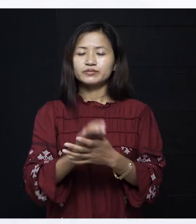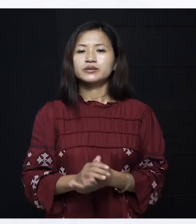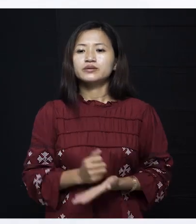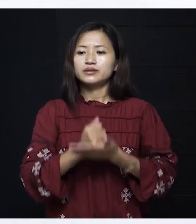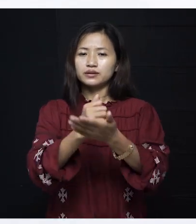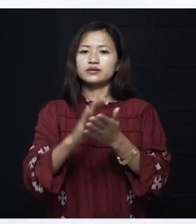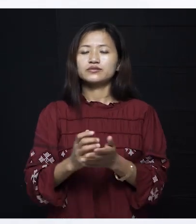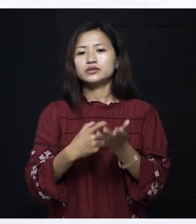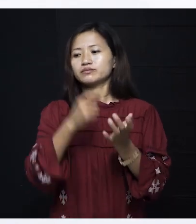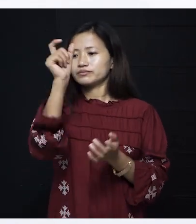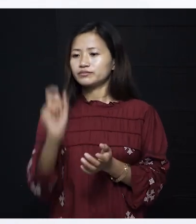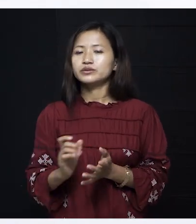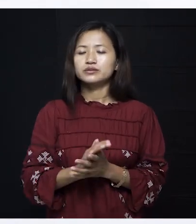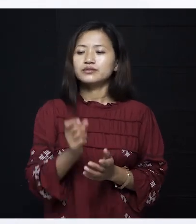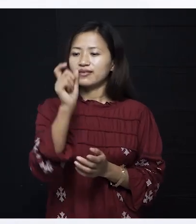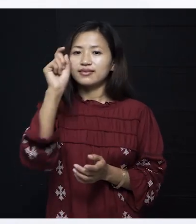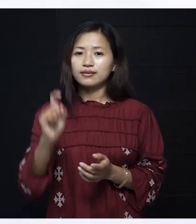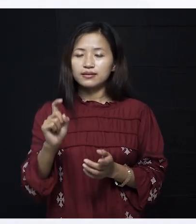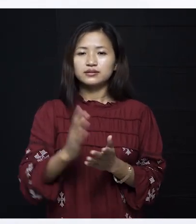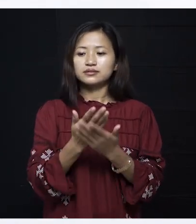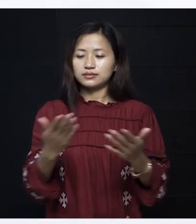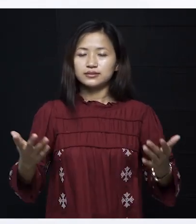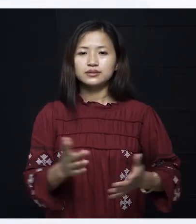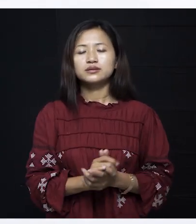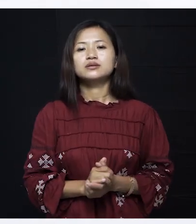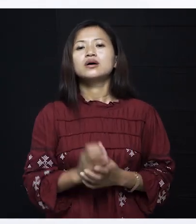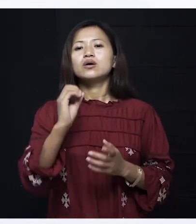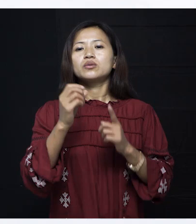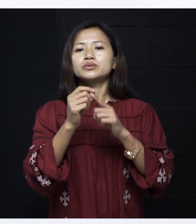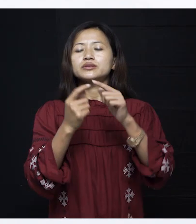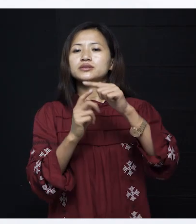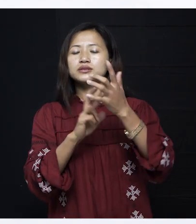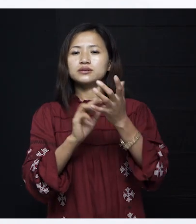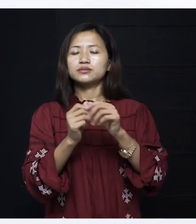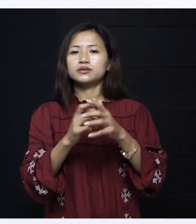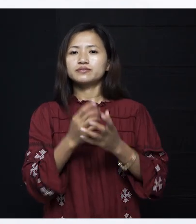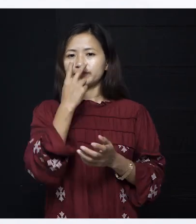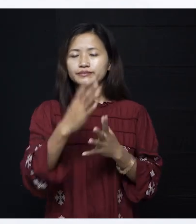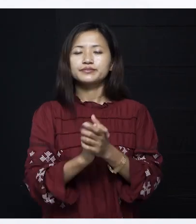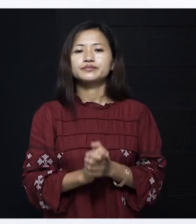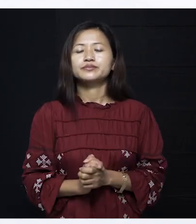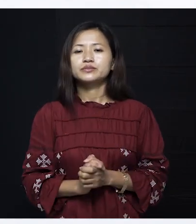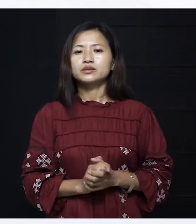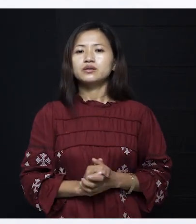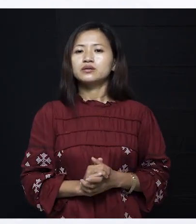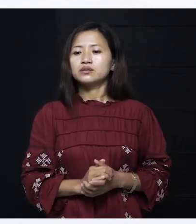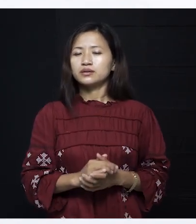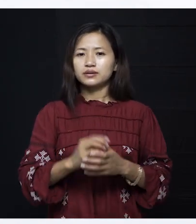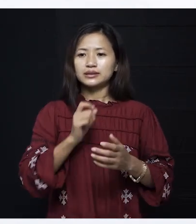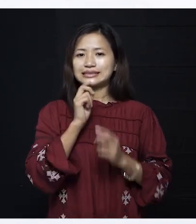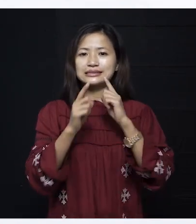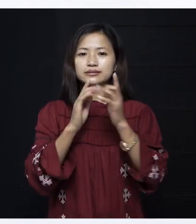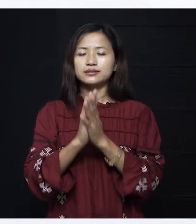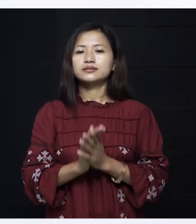its resources. So that is called as optimum population, okay? So here we have